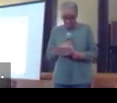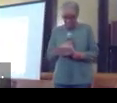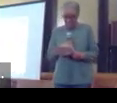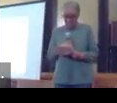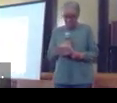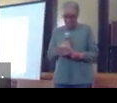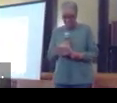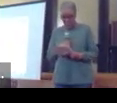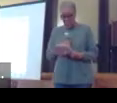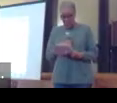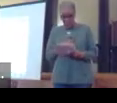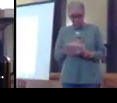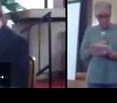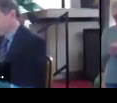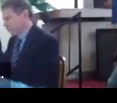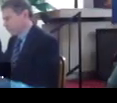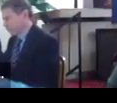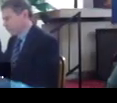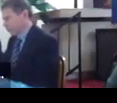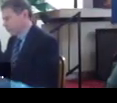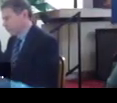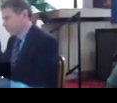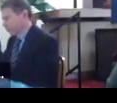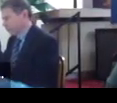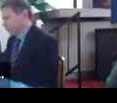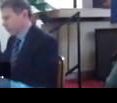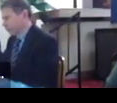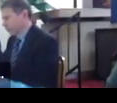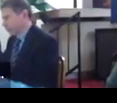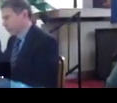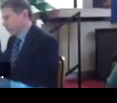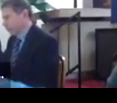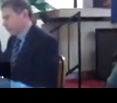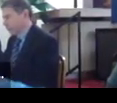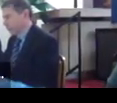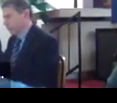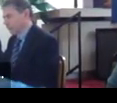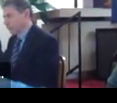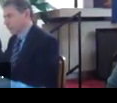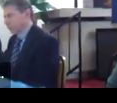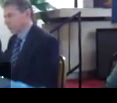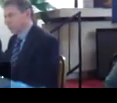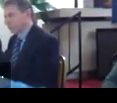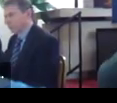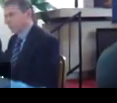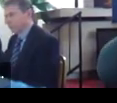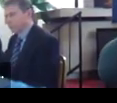Imagine living down the street and talking to Julia Davis and her son, Johnny Butler, almost every